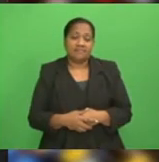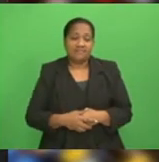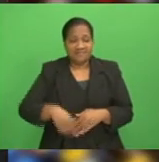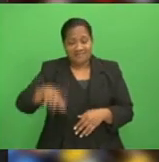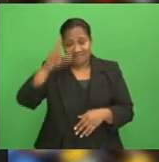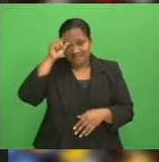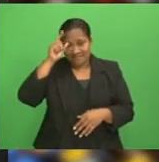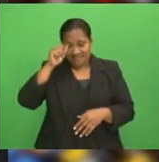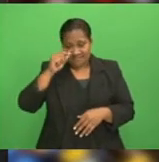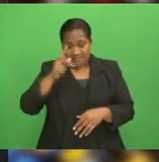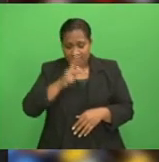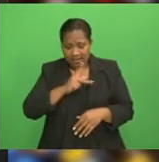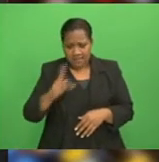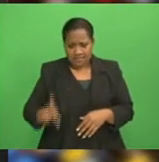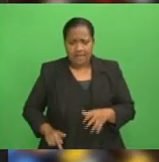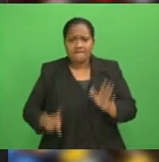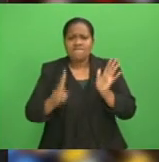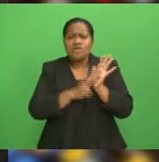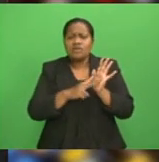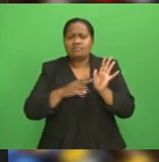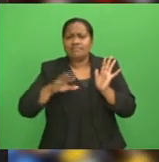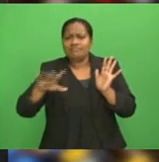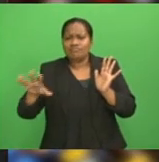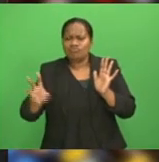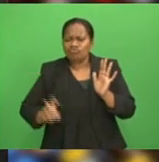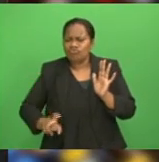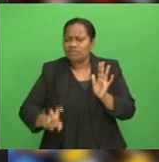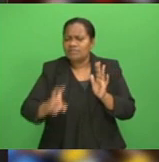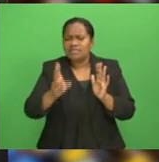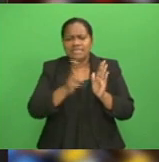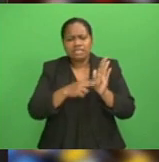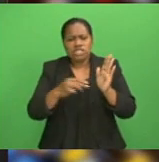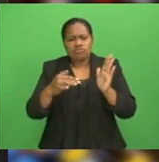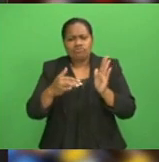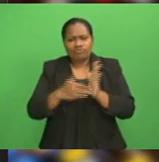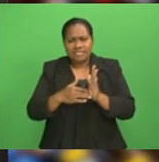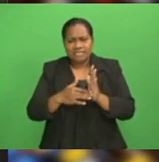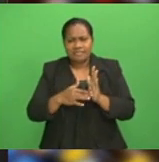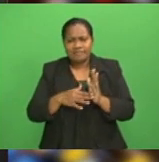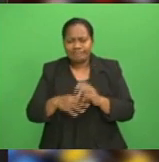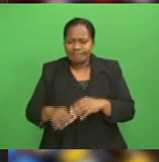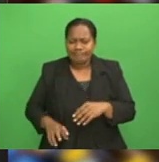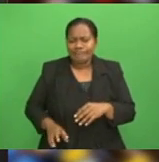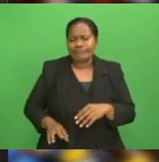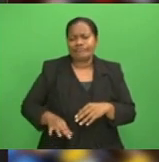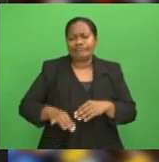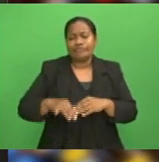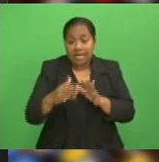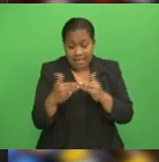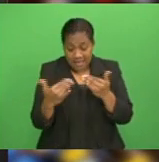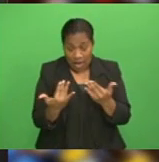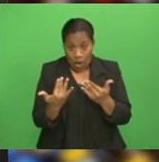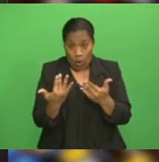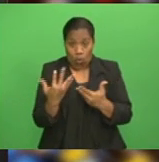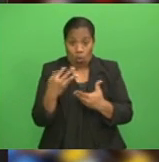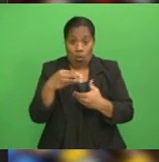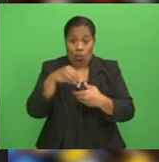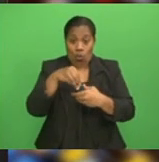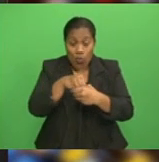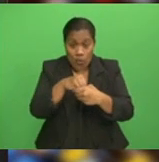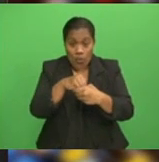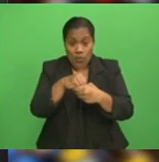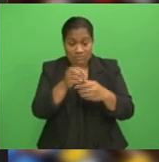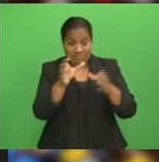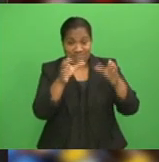King Buniayawa's journey to the New Zealand Warriors has been a long road. Having now settled with the Warriors, the Lautoka-born man